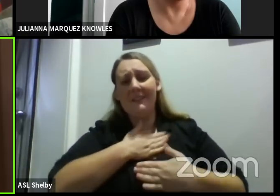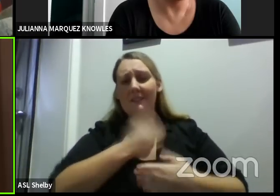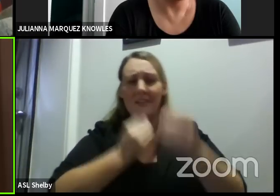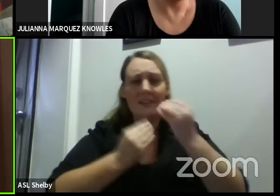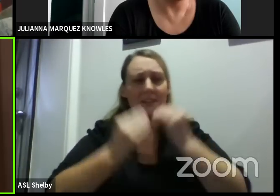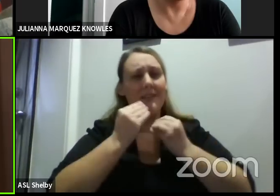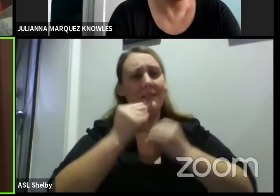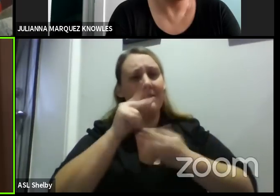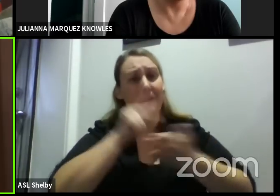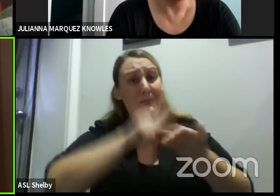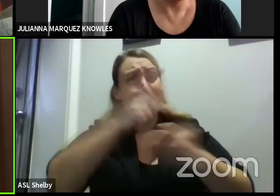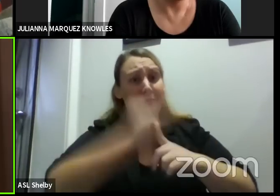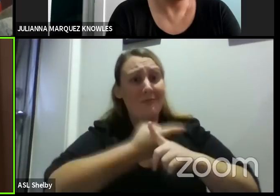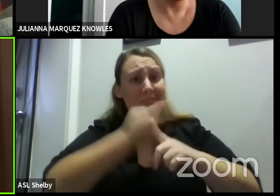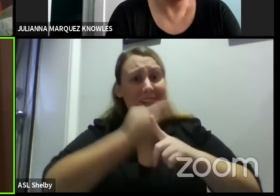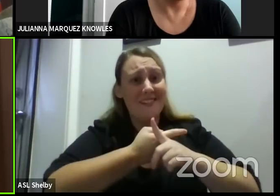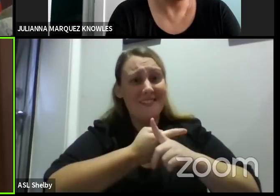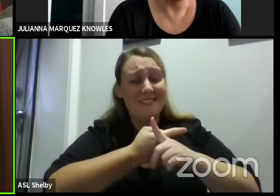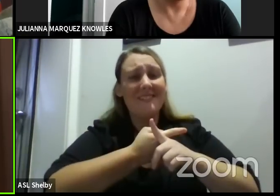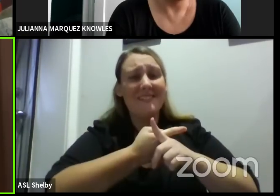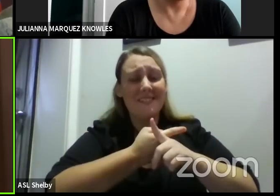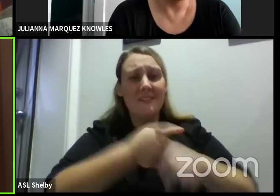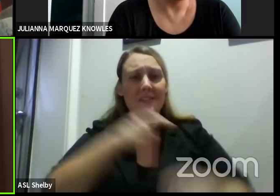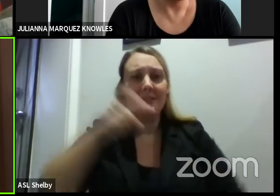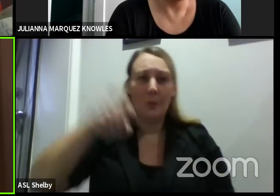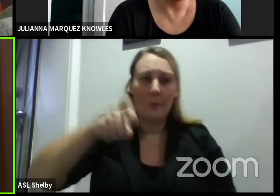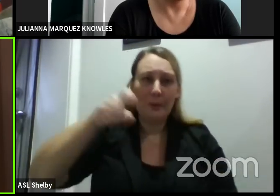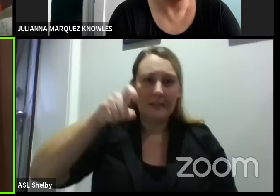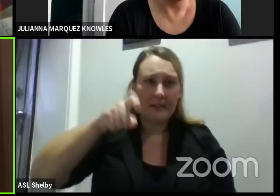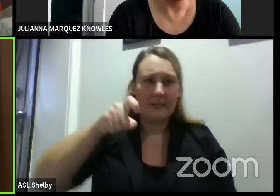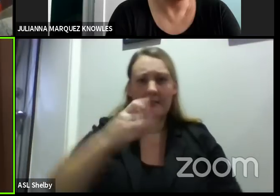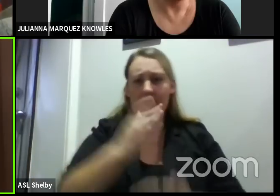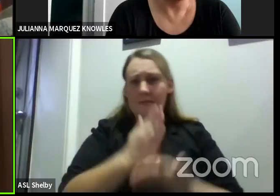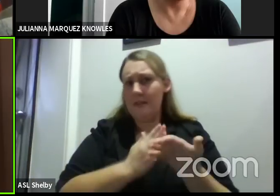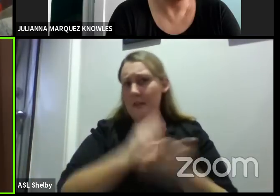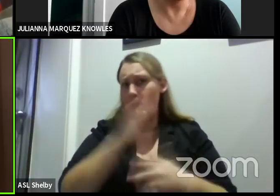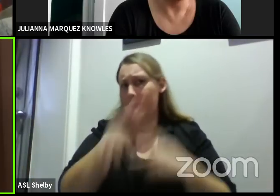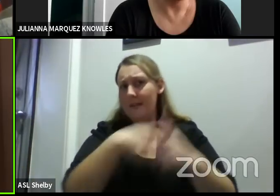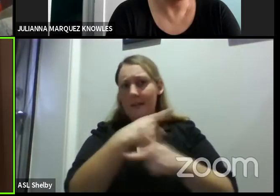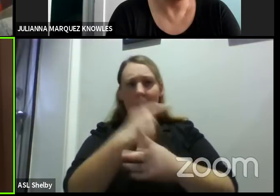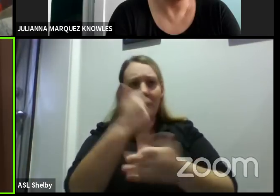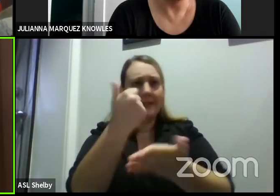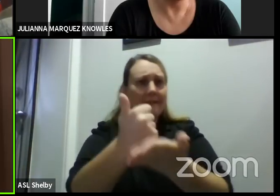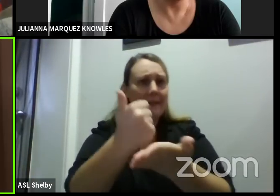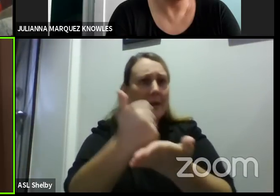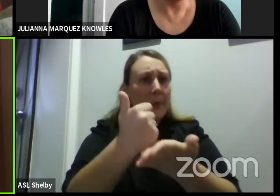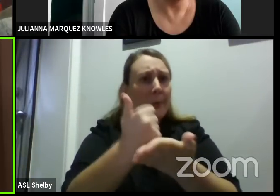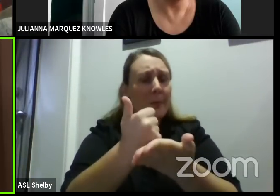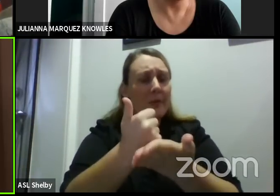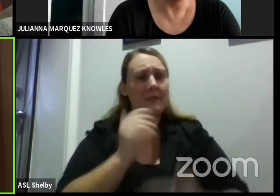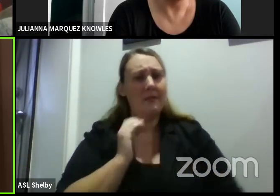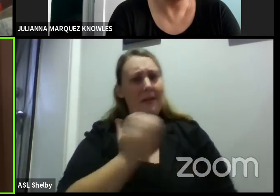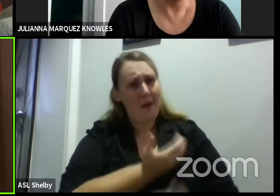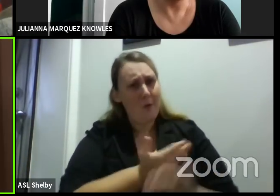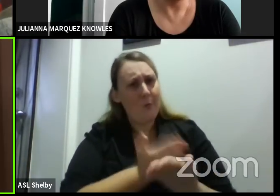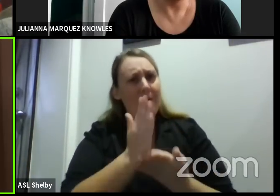are expecting some type of help and our rights to actually be acknowledged.